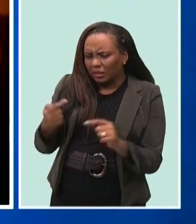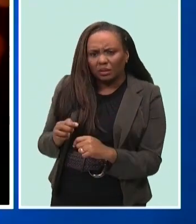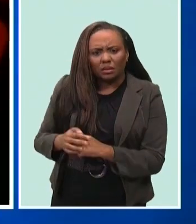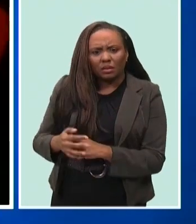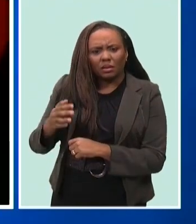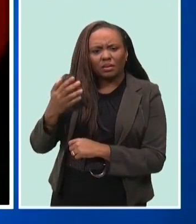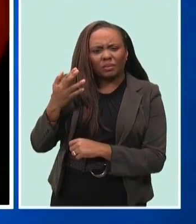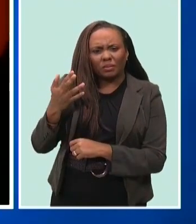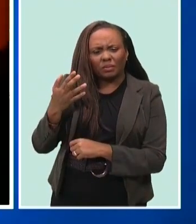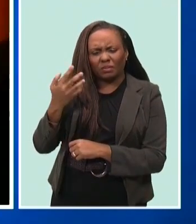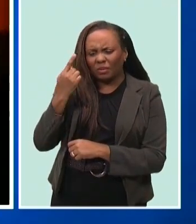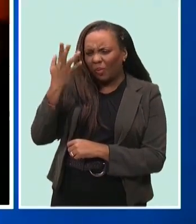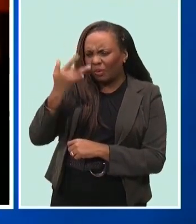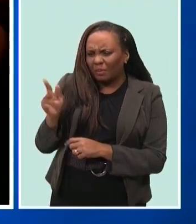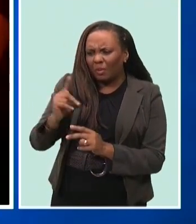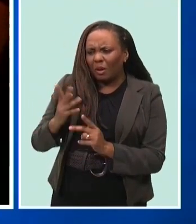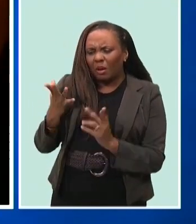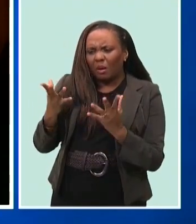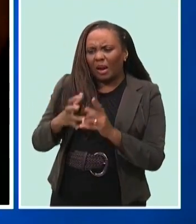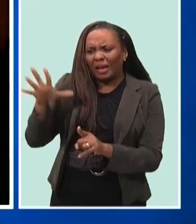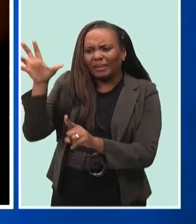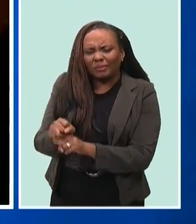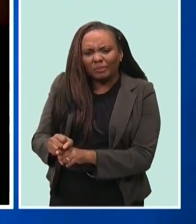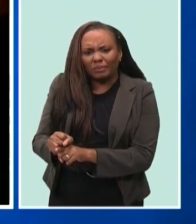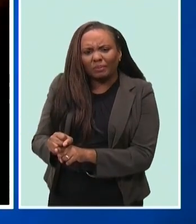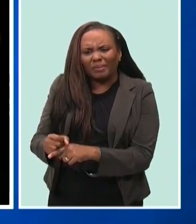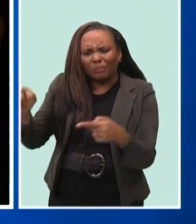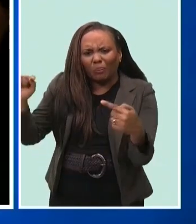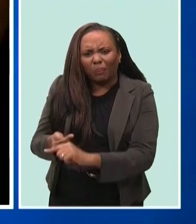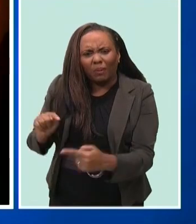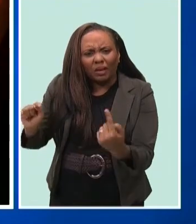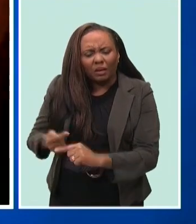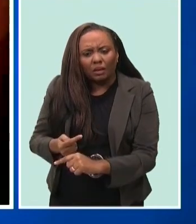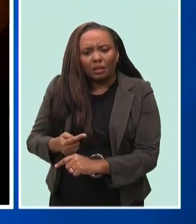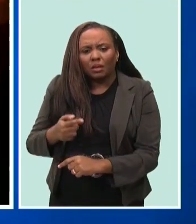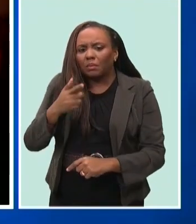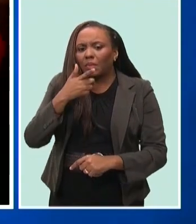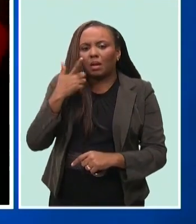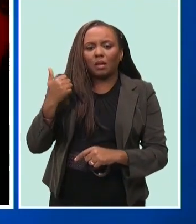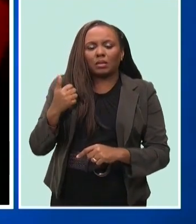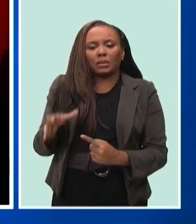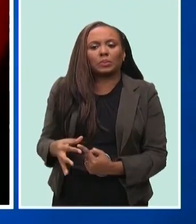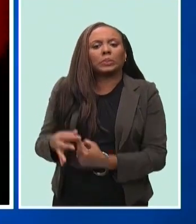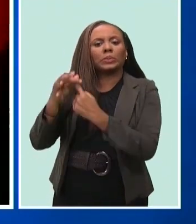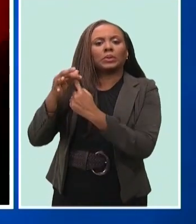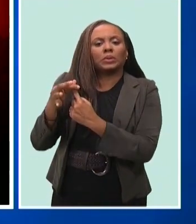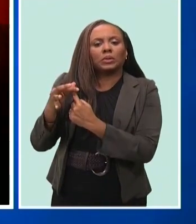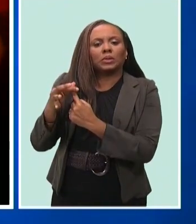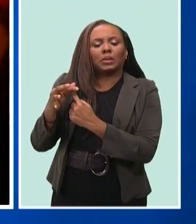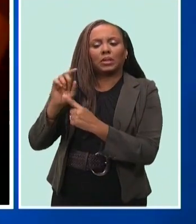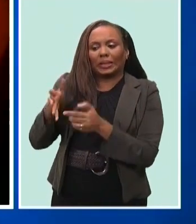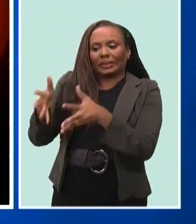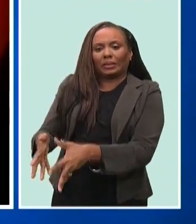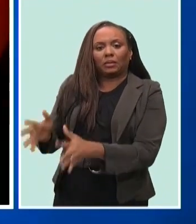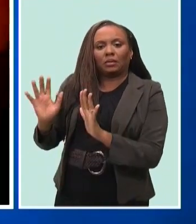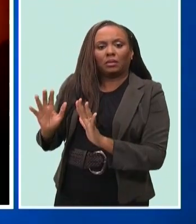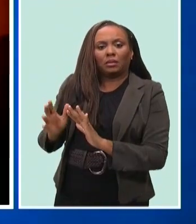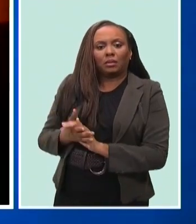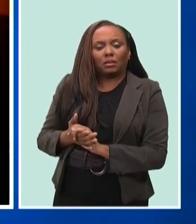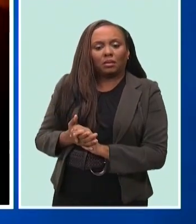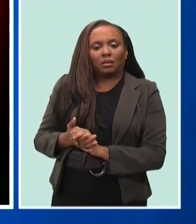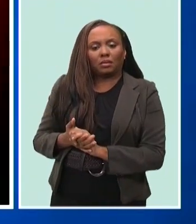questioning why people would capture and torture the animal, especially since it was endangered in St. Kitts and Nevis. Powell says